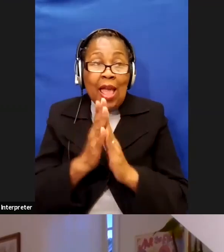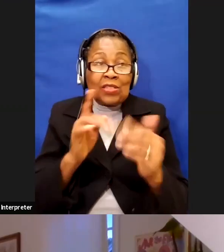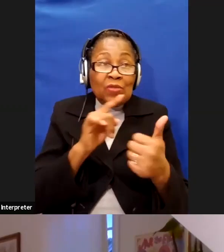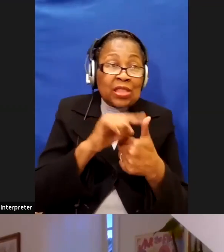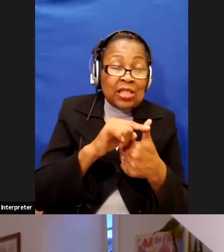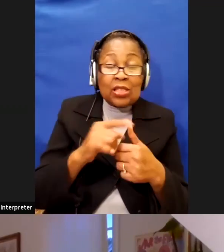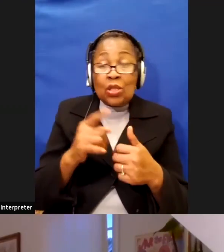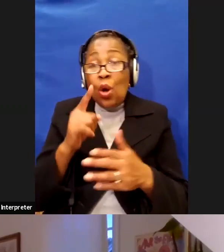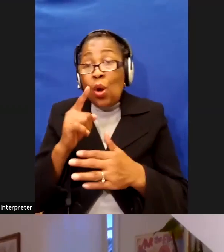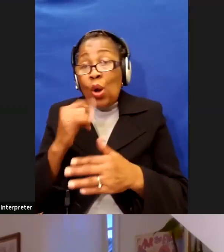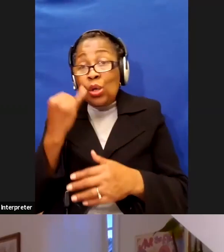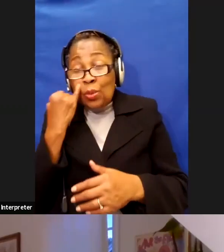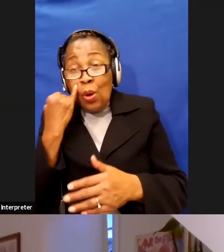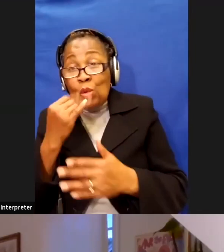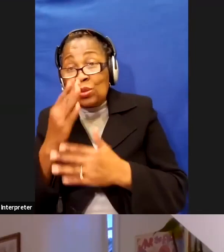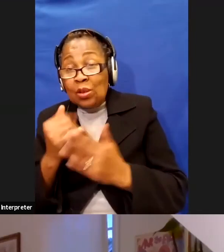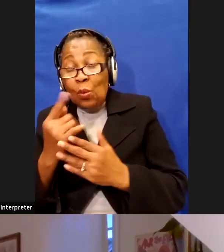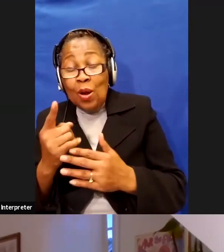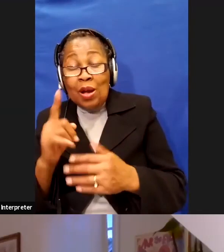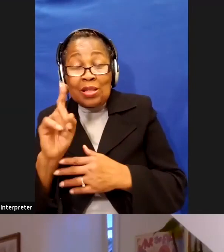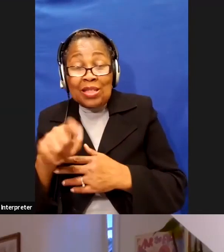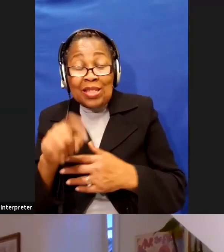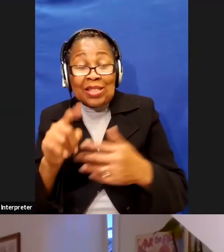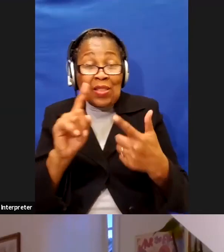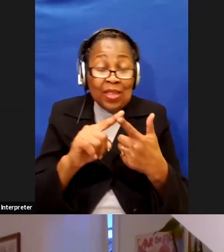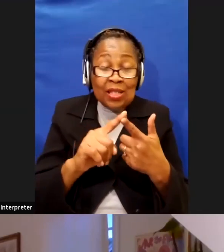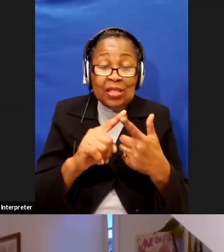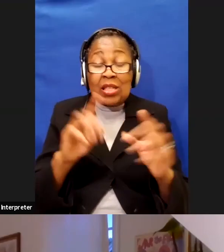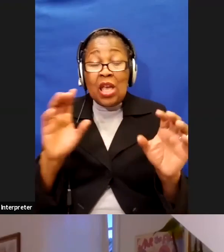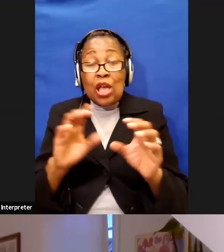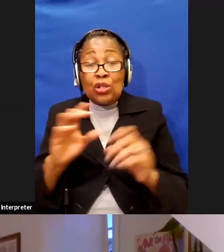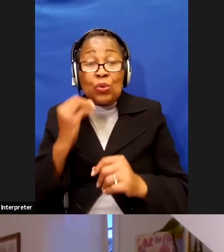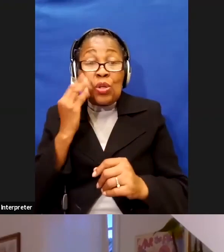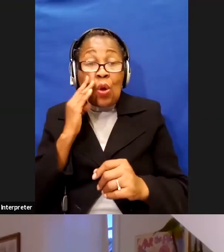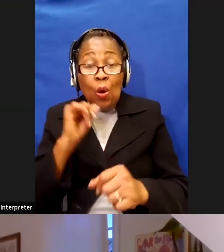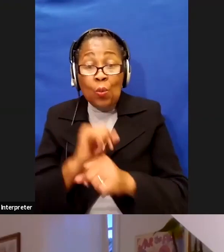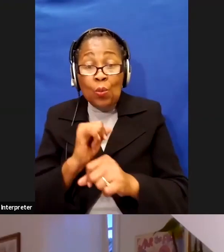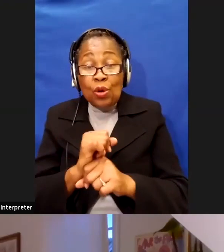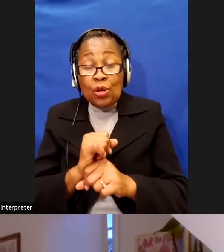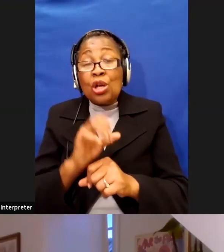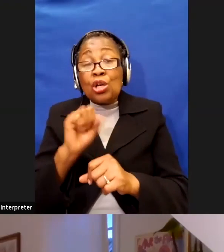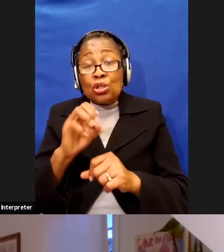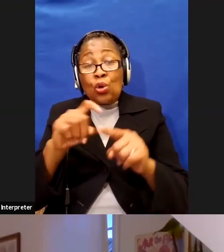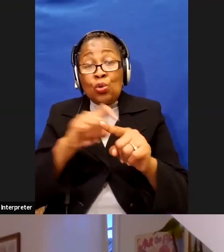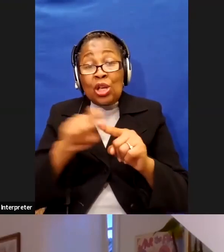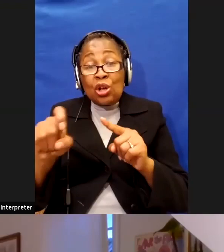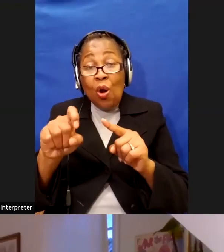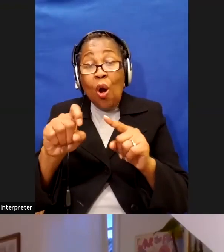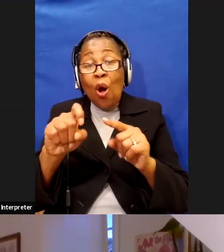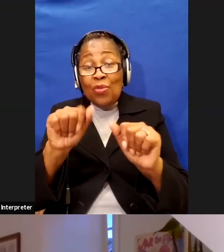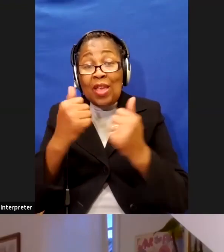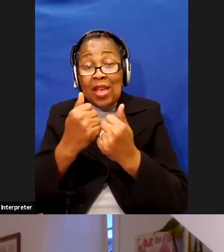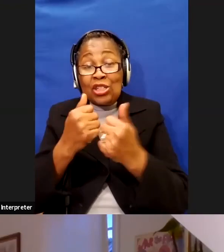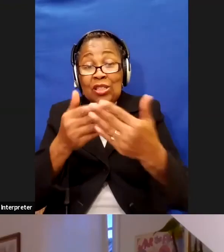this? What if? And then doing your homework so that you've called the sign language interpreting agency in advance to say,